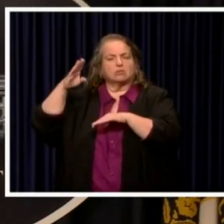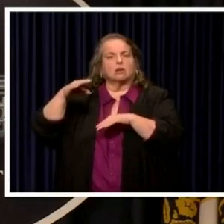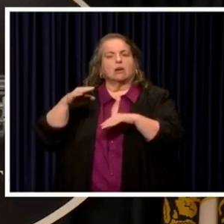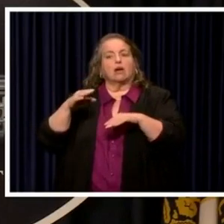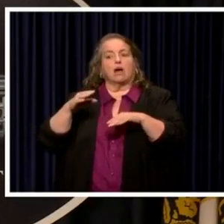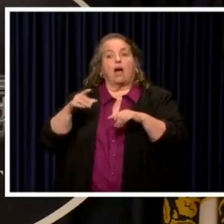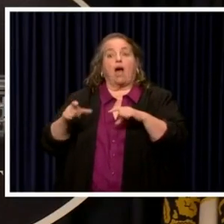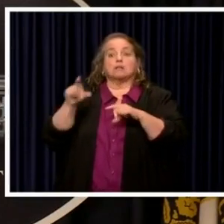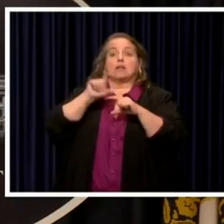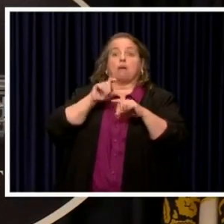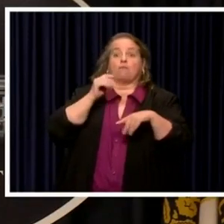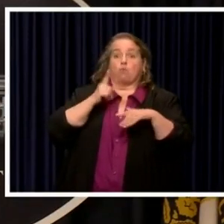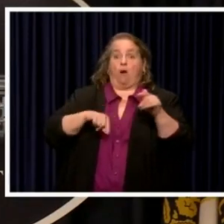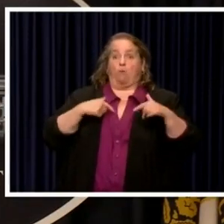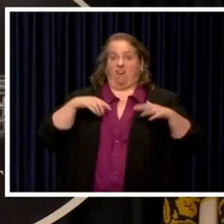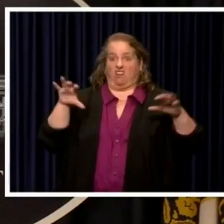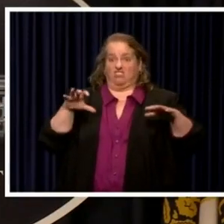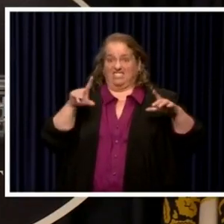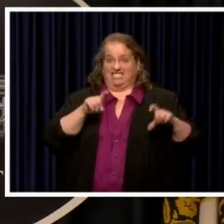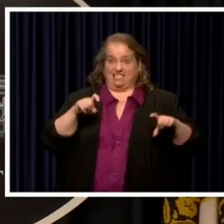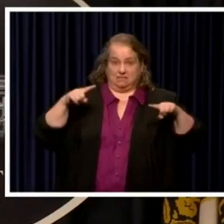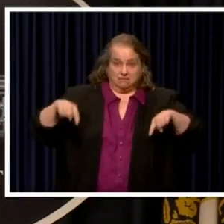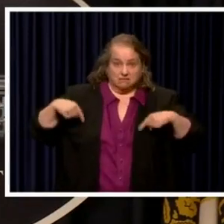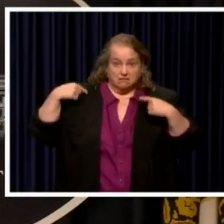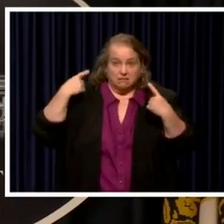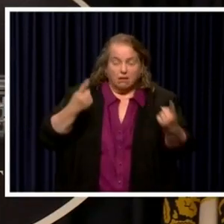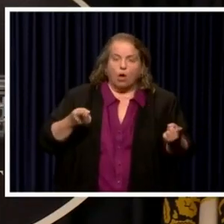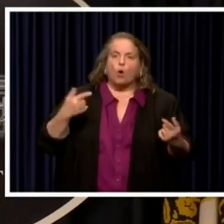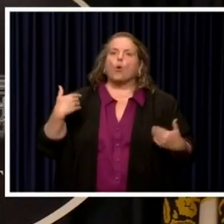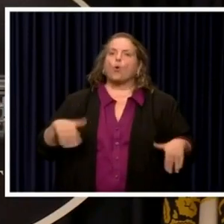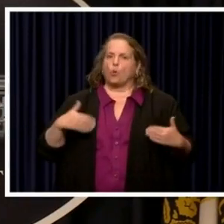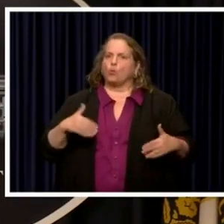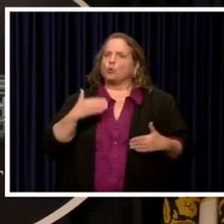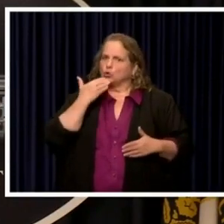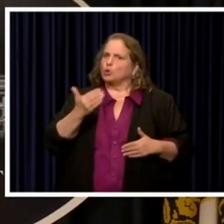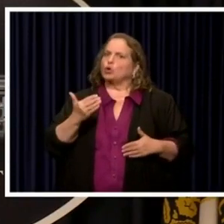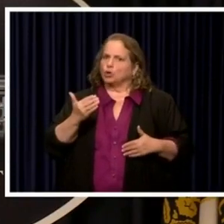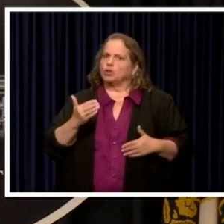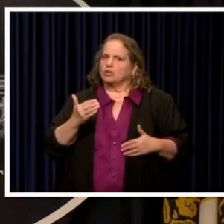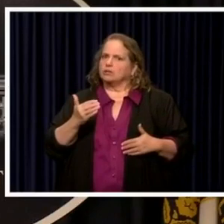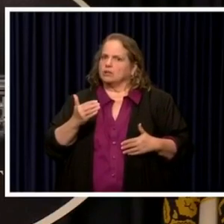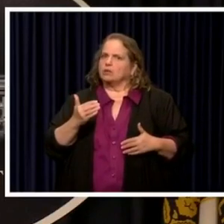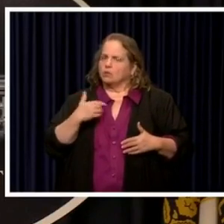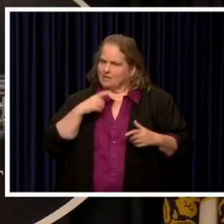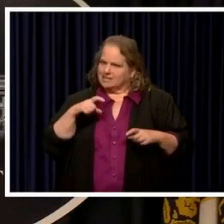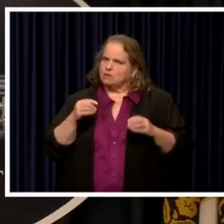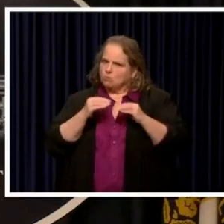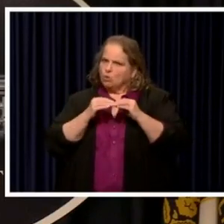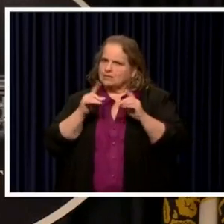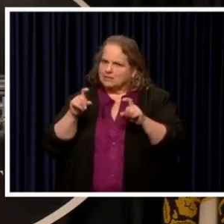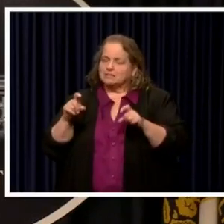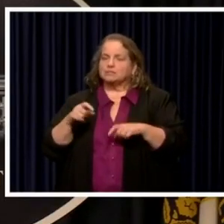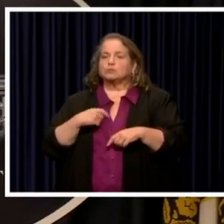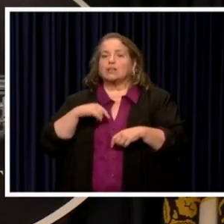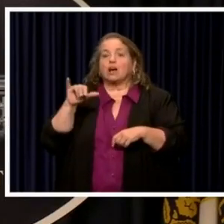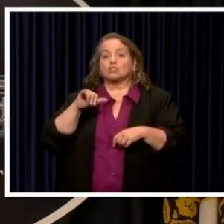before and in different regions of the state. That's very positive. We also have 2 other areas